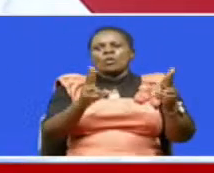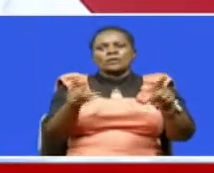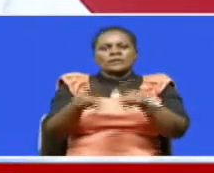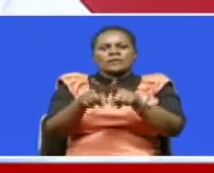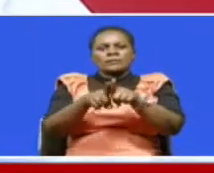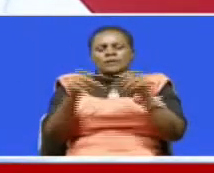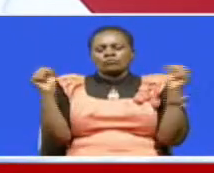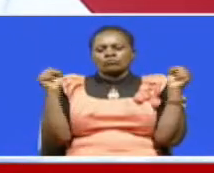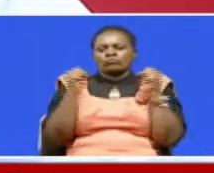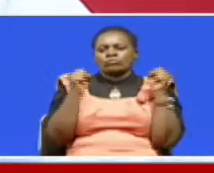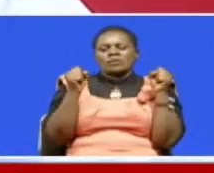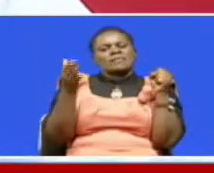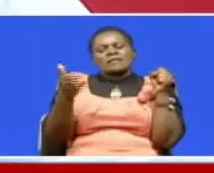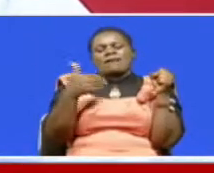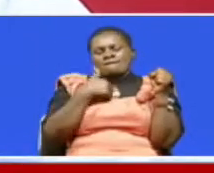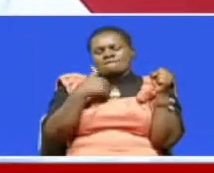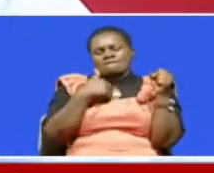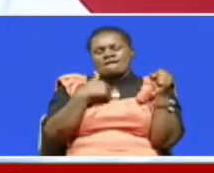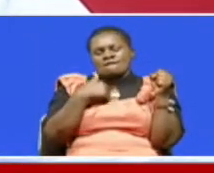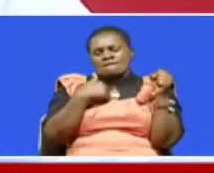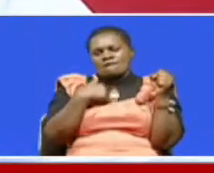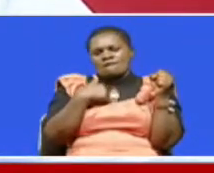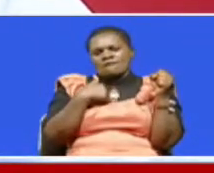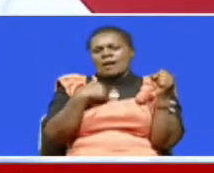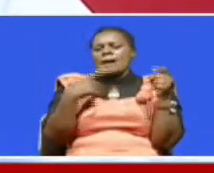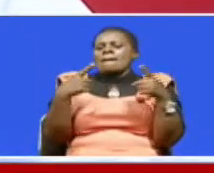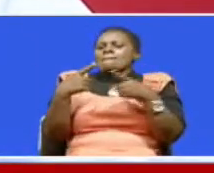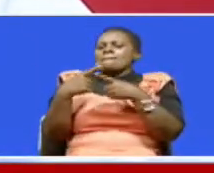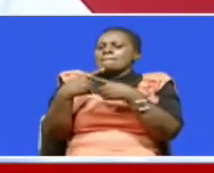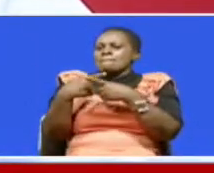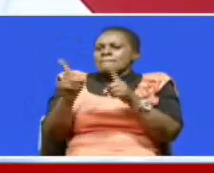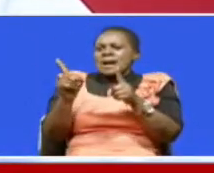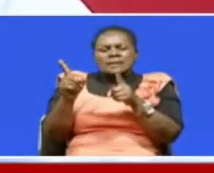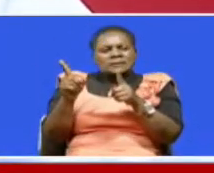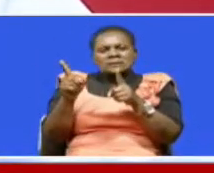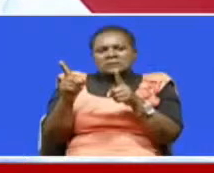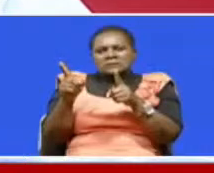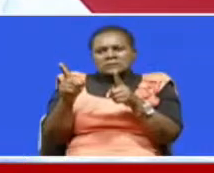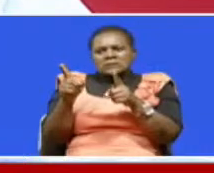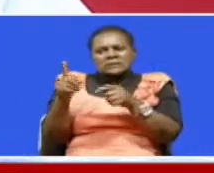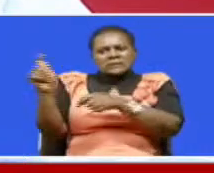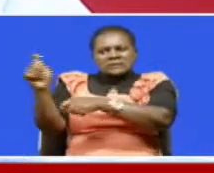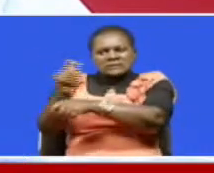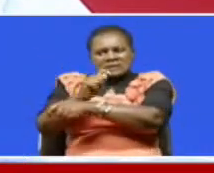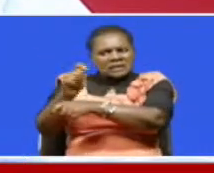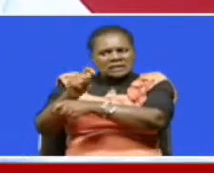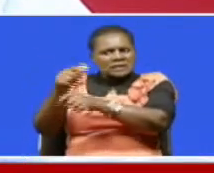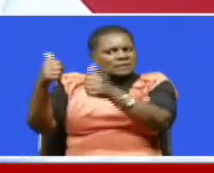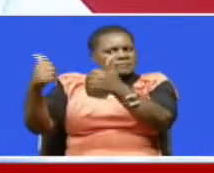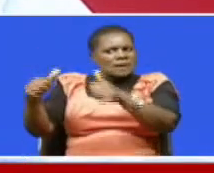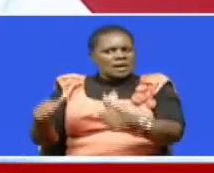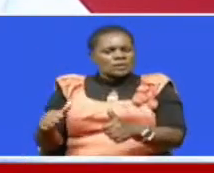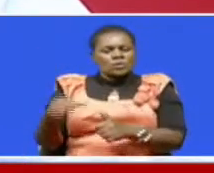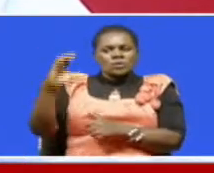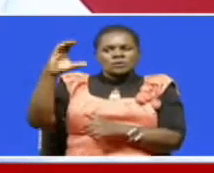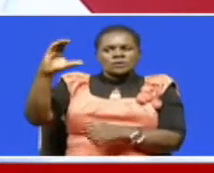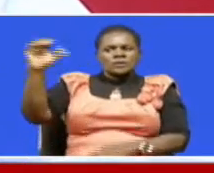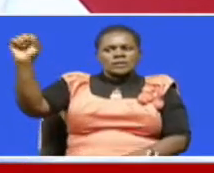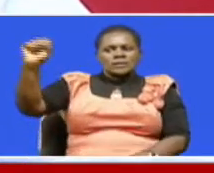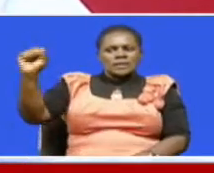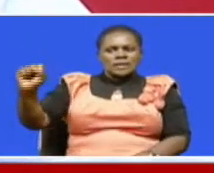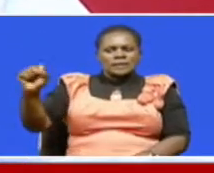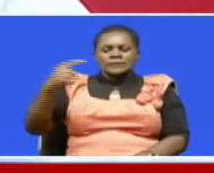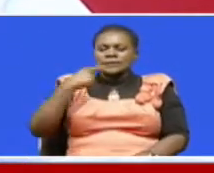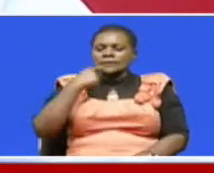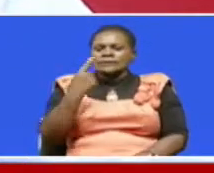same temperature. That one infrastructure is in place. But I think we have not done well in terms of training. I heard the CS Health today